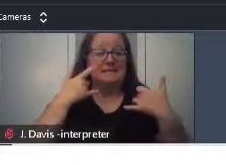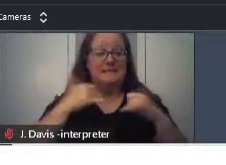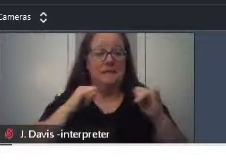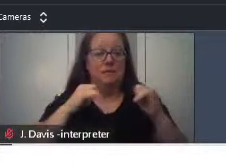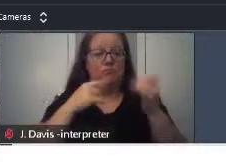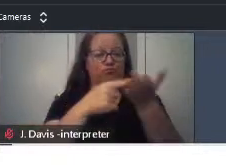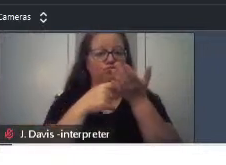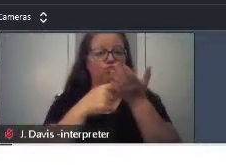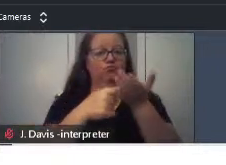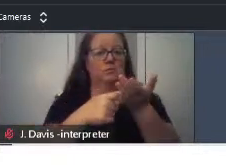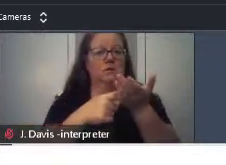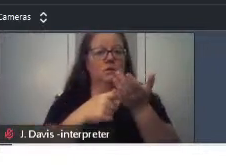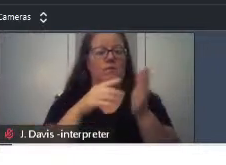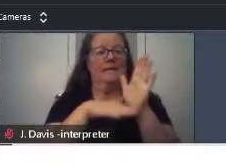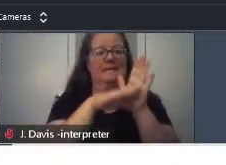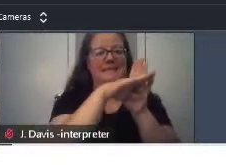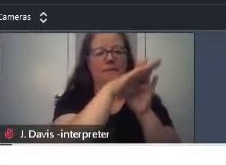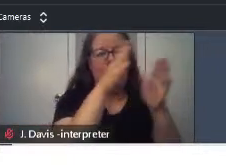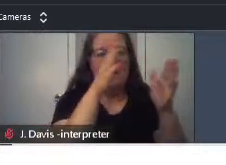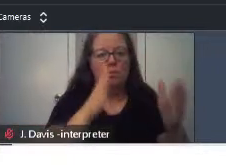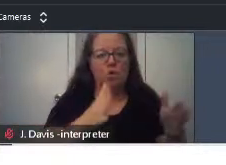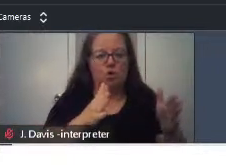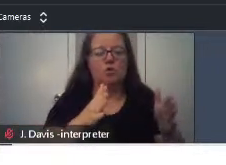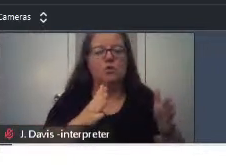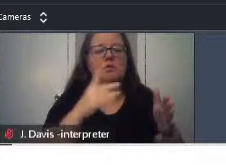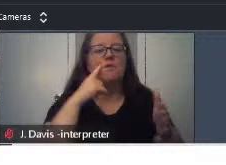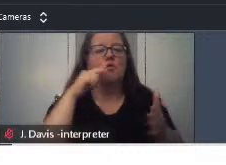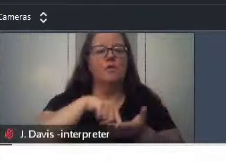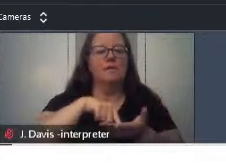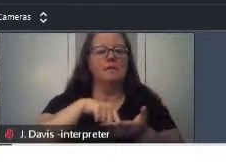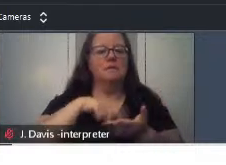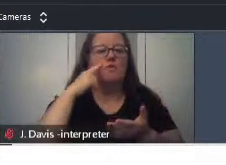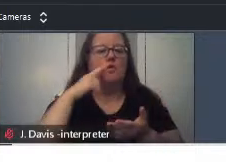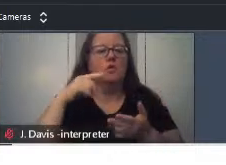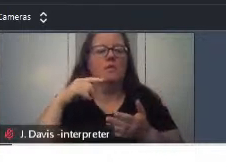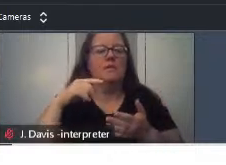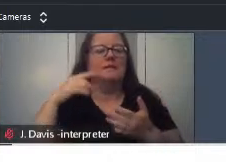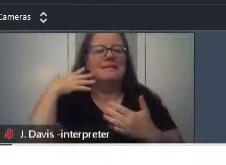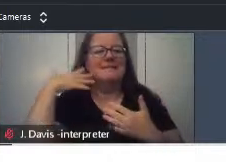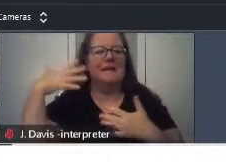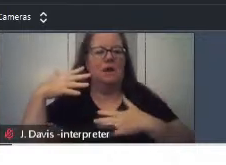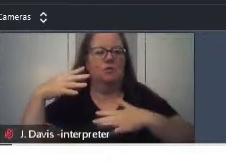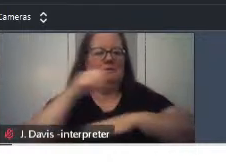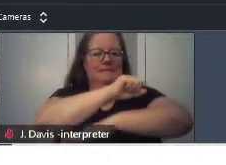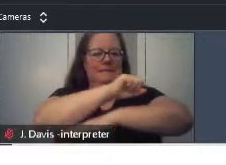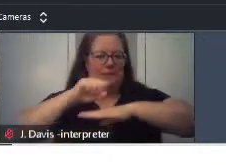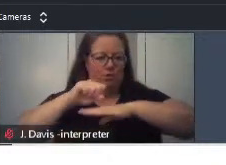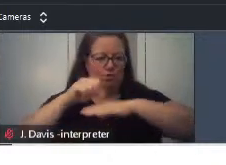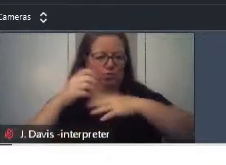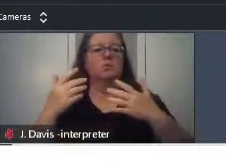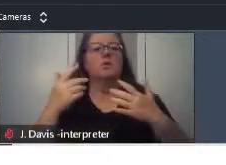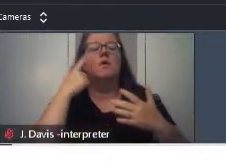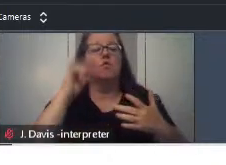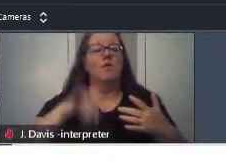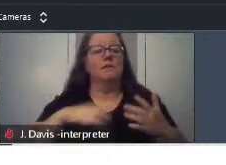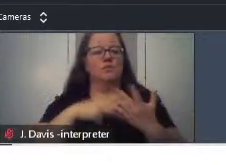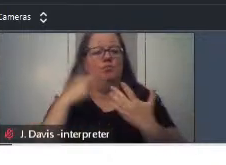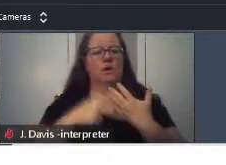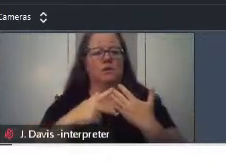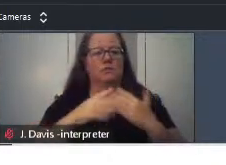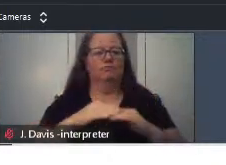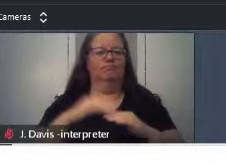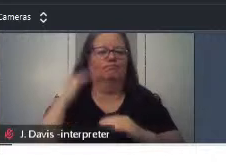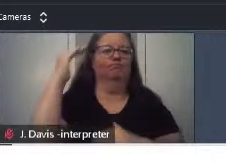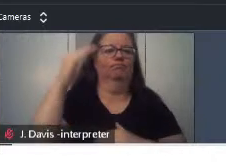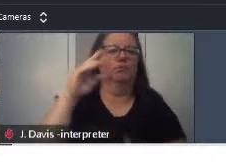with various developers and around the specifications for the sound stages. This project on the surface will exceed probably